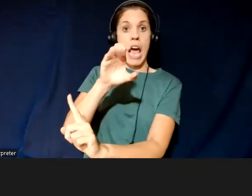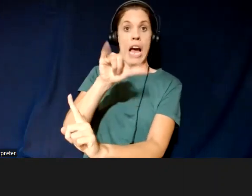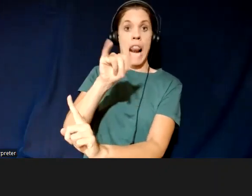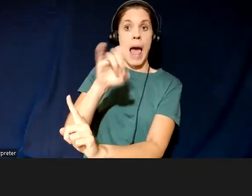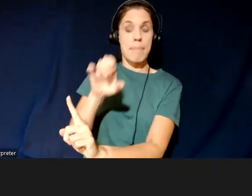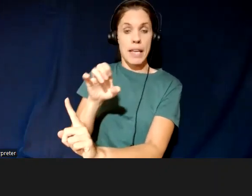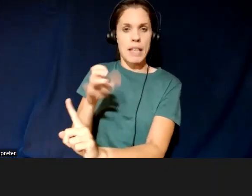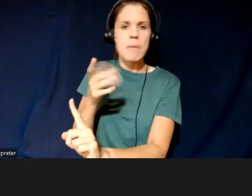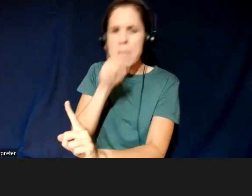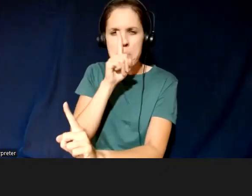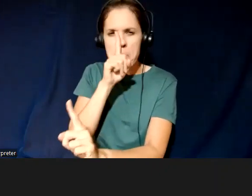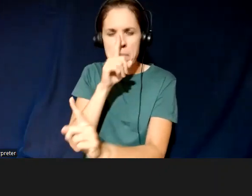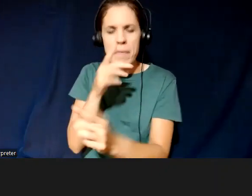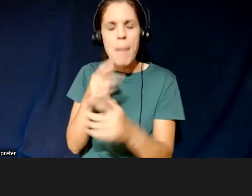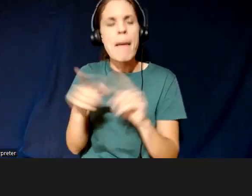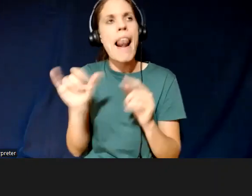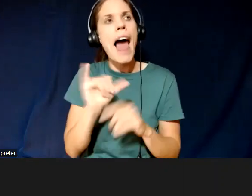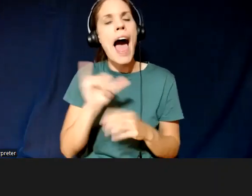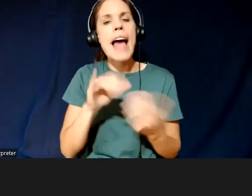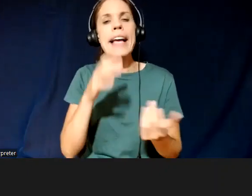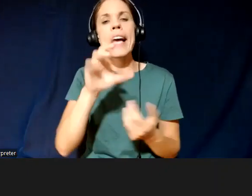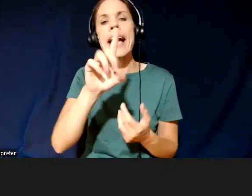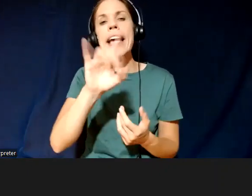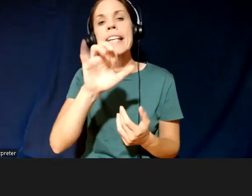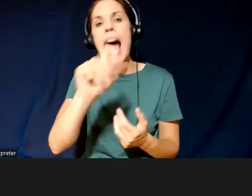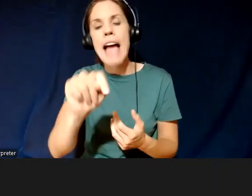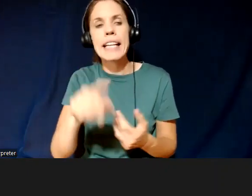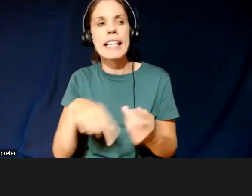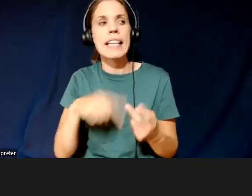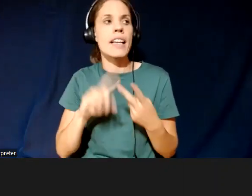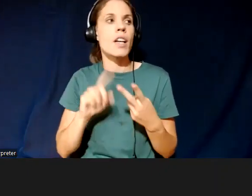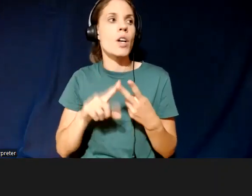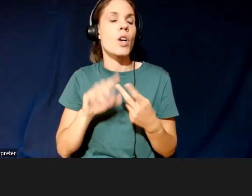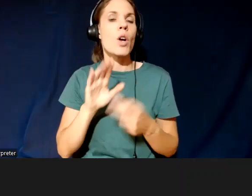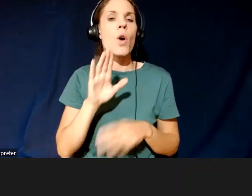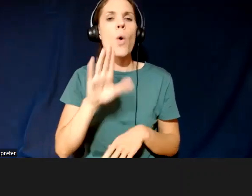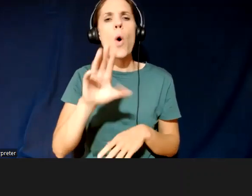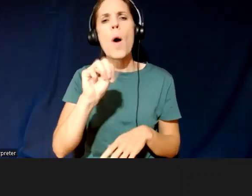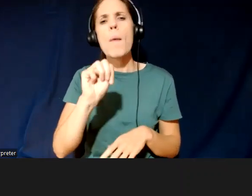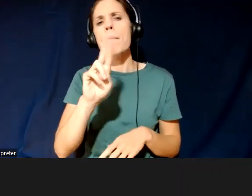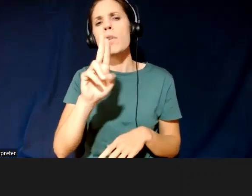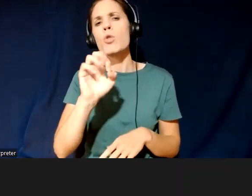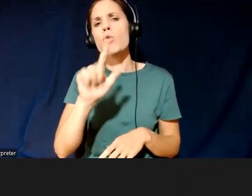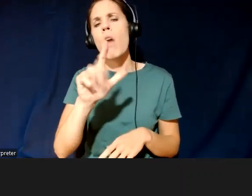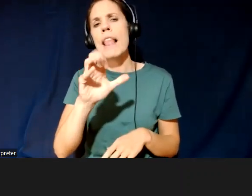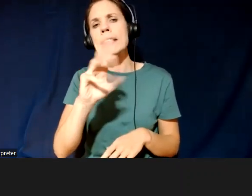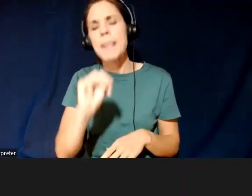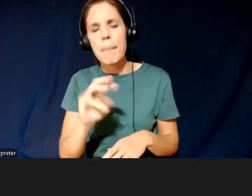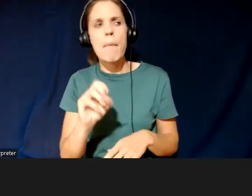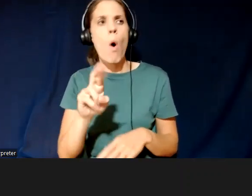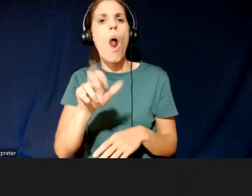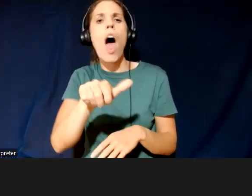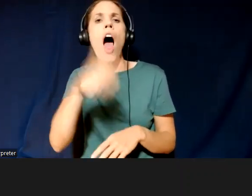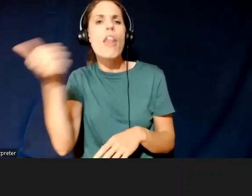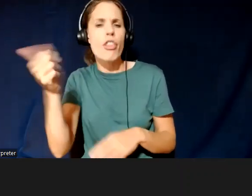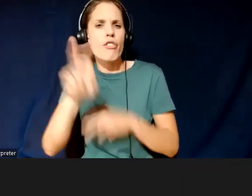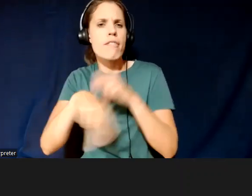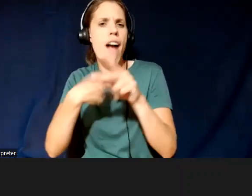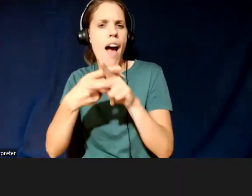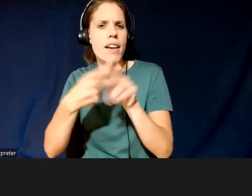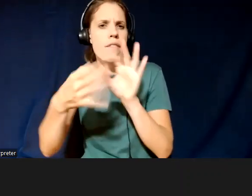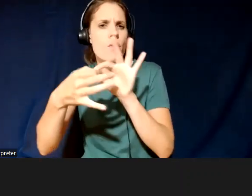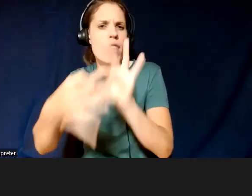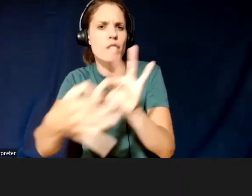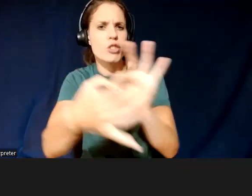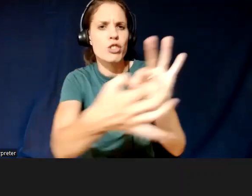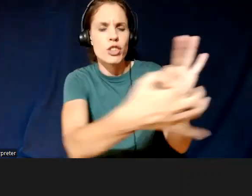how, they have biotic interactions, how, do they have any mutualisms or other obligate relationships? And that kind of information is